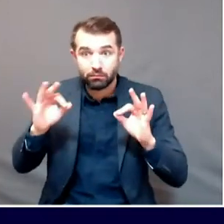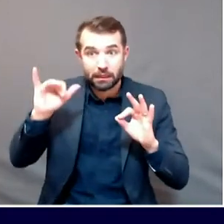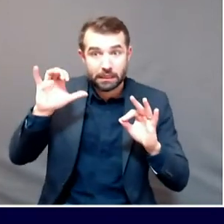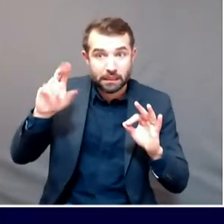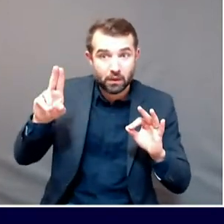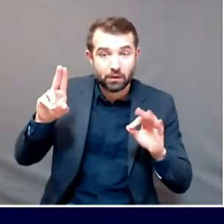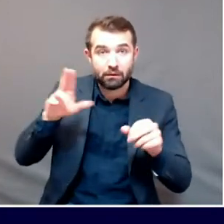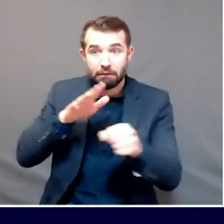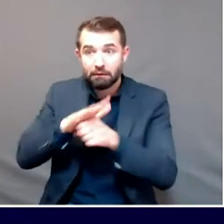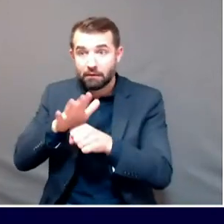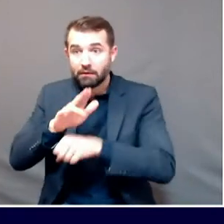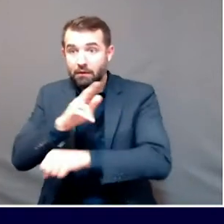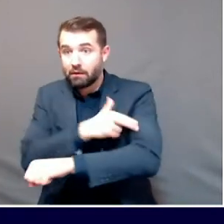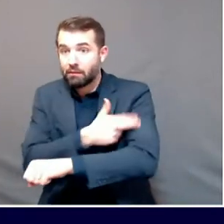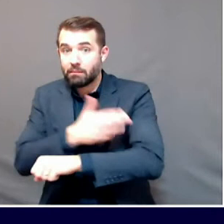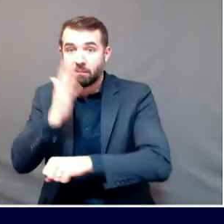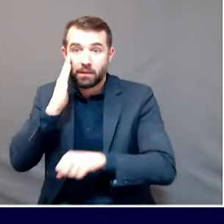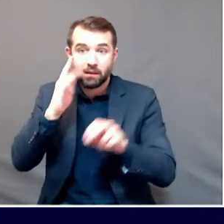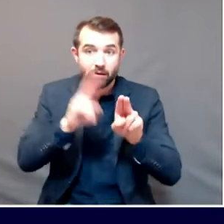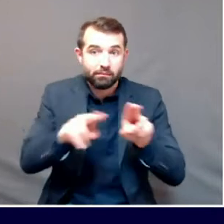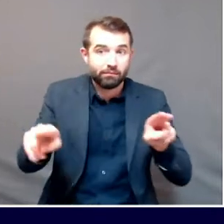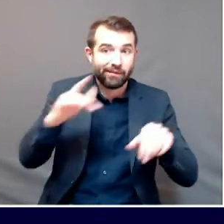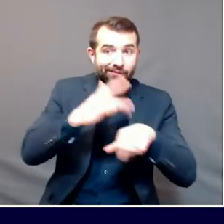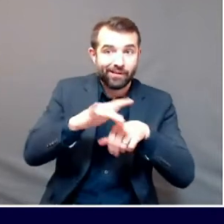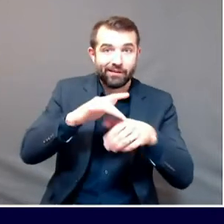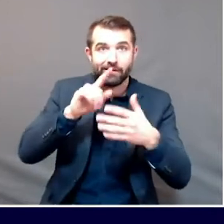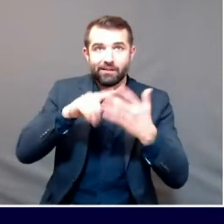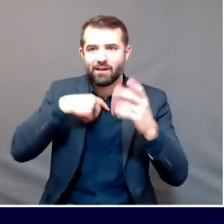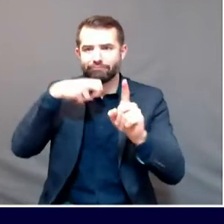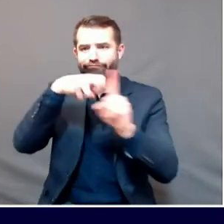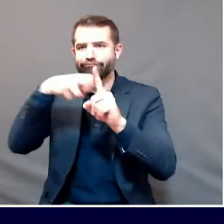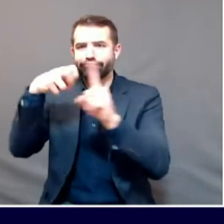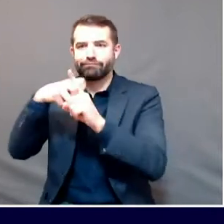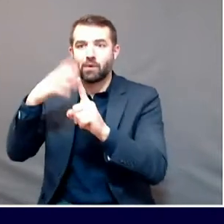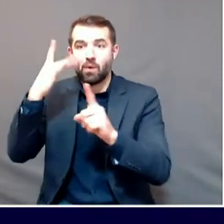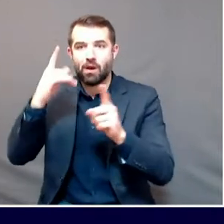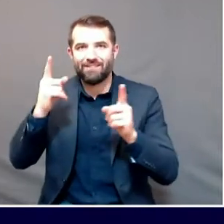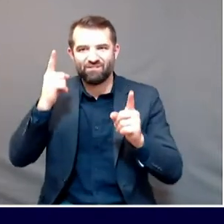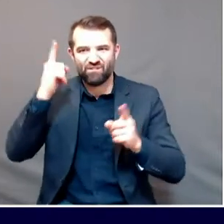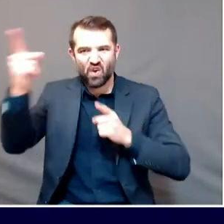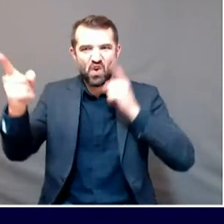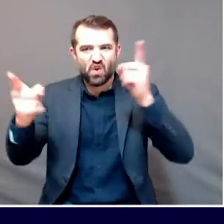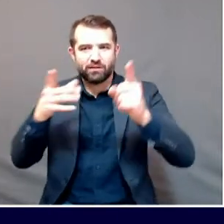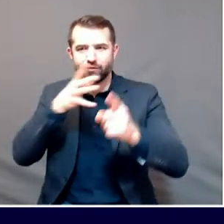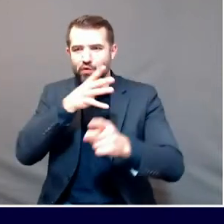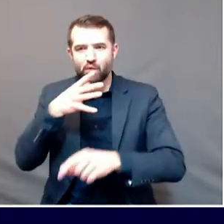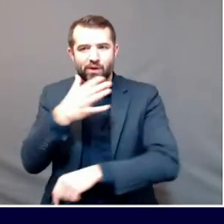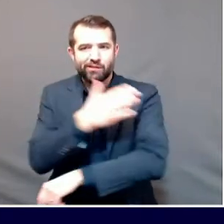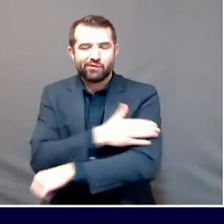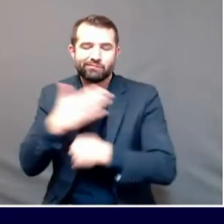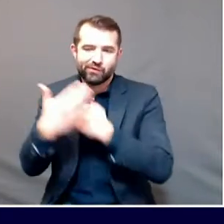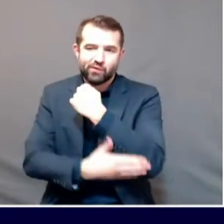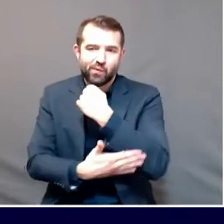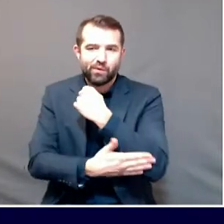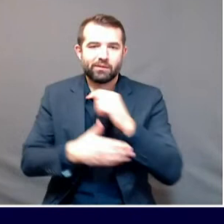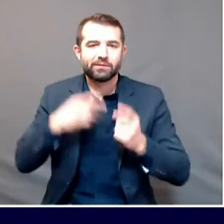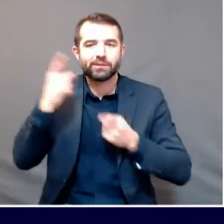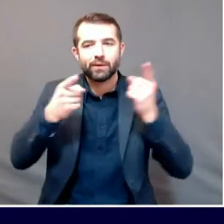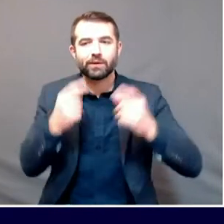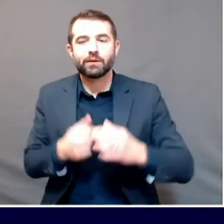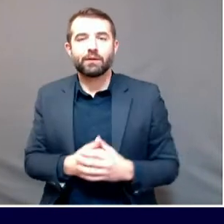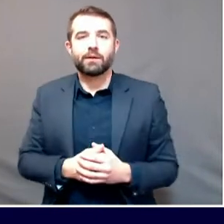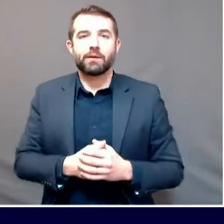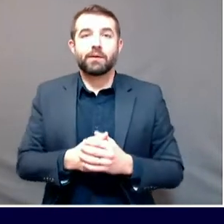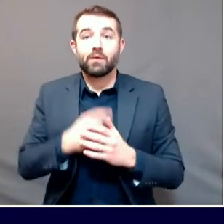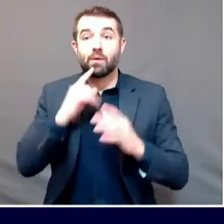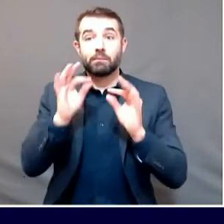to COVID is that because hospitals have the ability to take care of COVID patients in the community, as opposed to needing